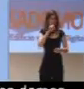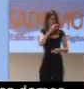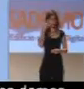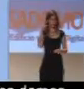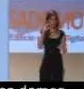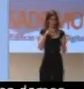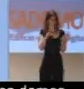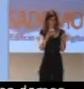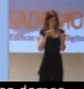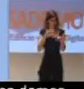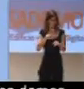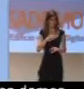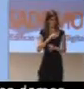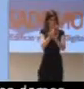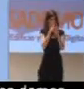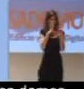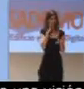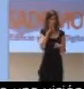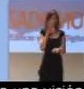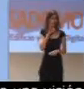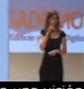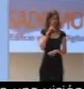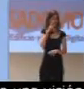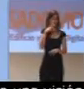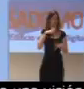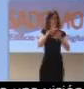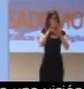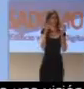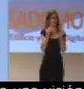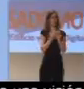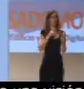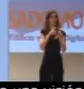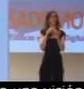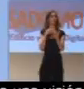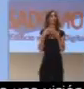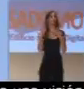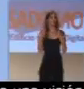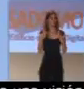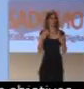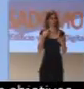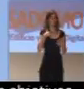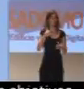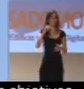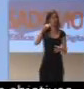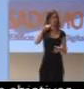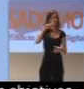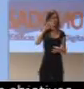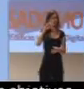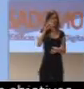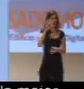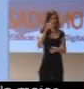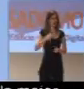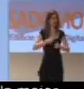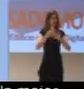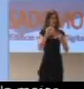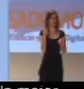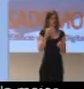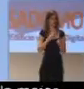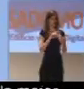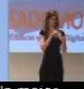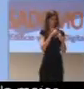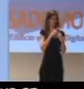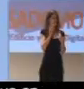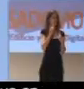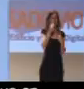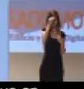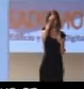that we just did, which give a global view on our objective. First of all, knowledge, a better knowledge of the key